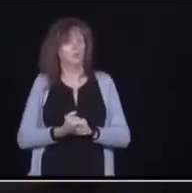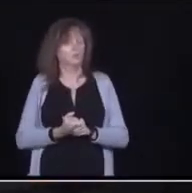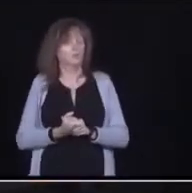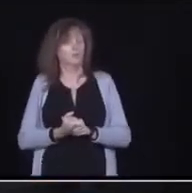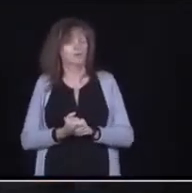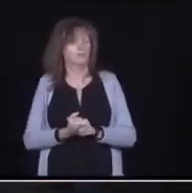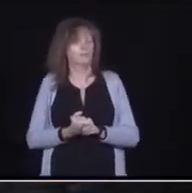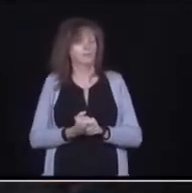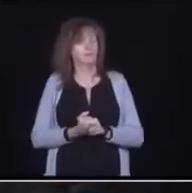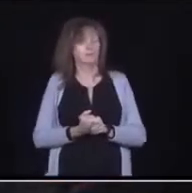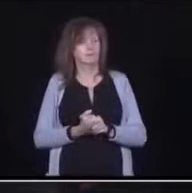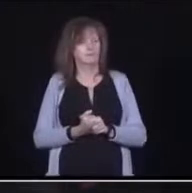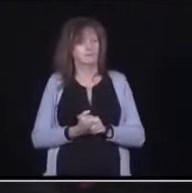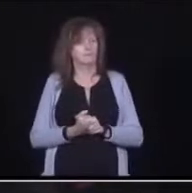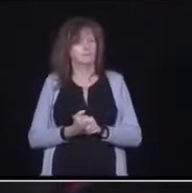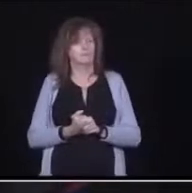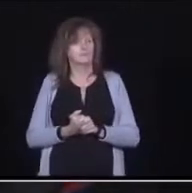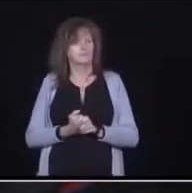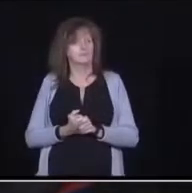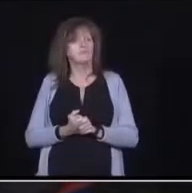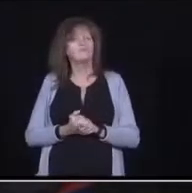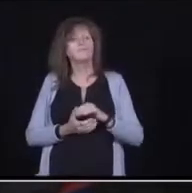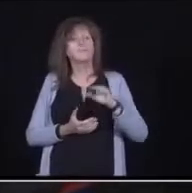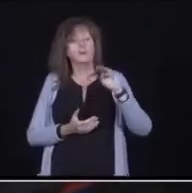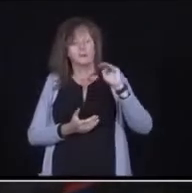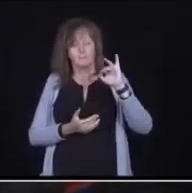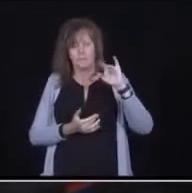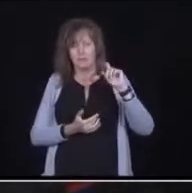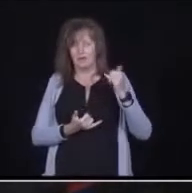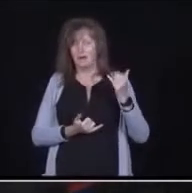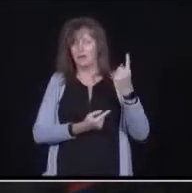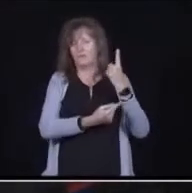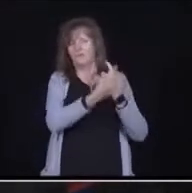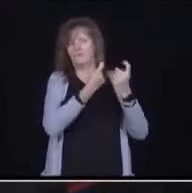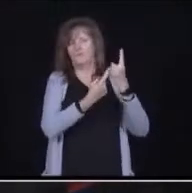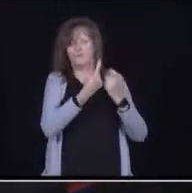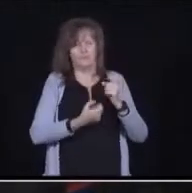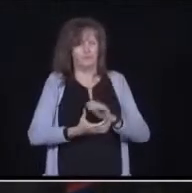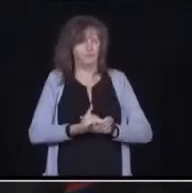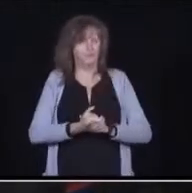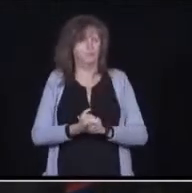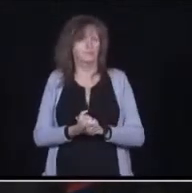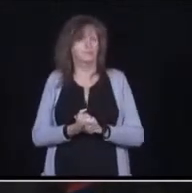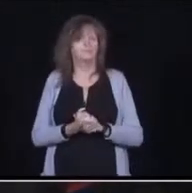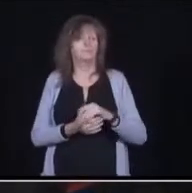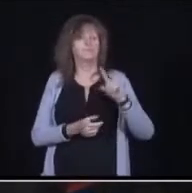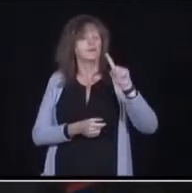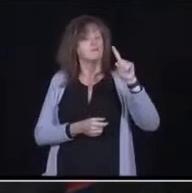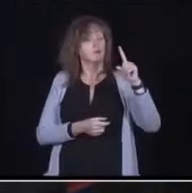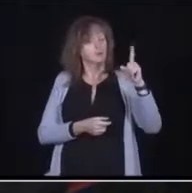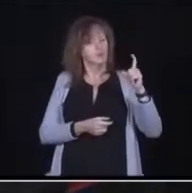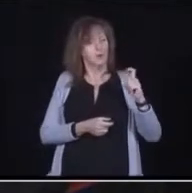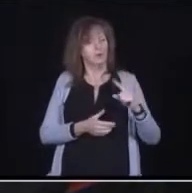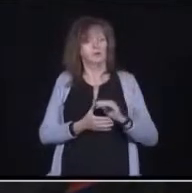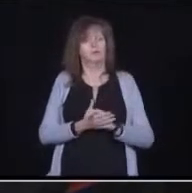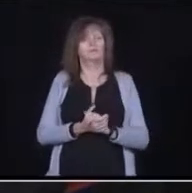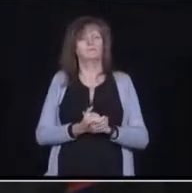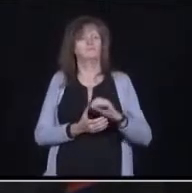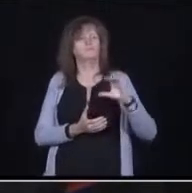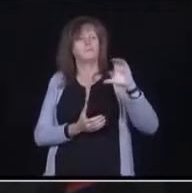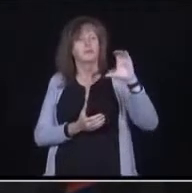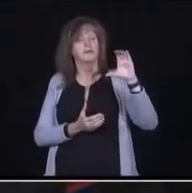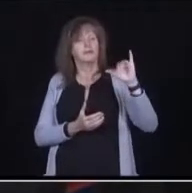Okay, we'll go to the phone line for questions. First question, please. Your first question comes from Cynthia Mulligan with City News. Please go